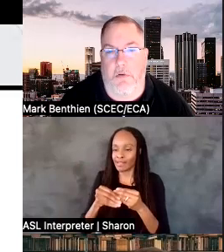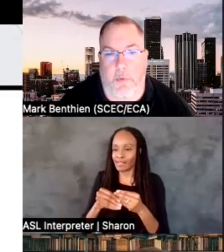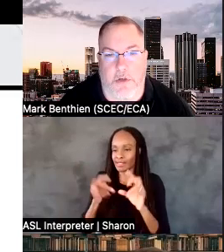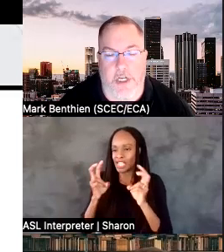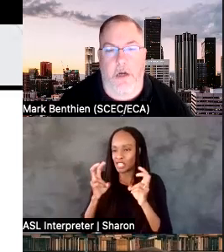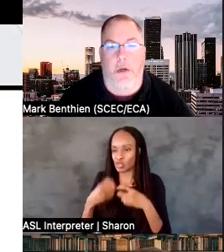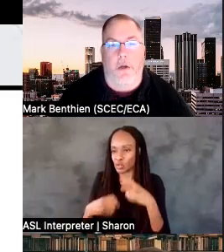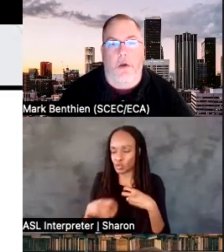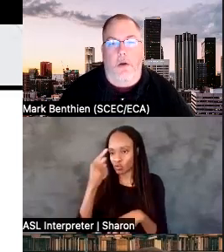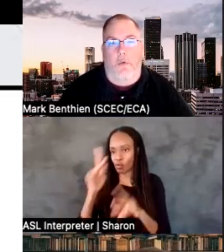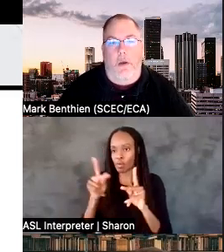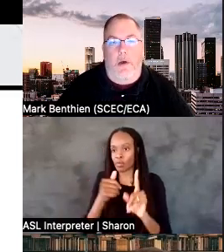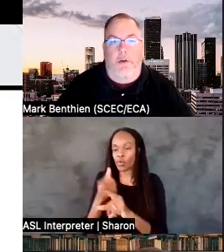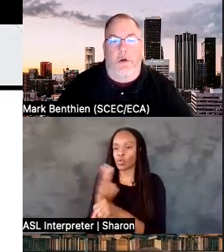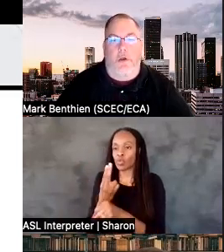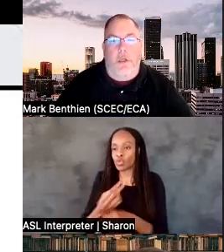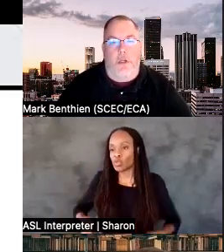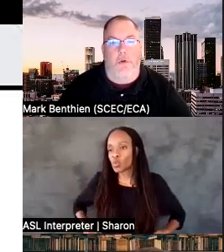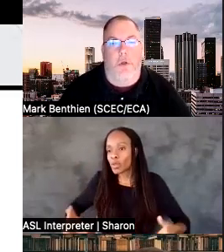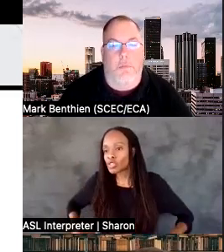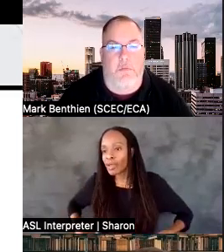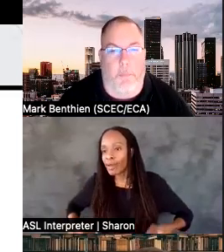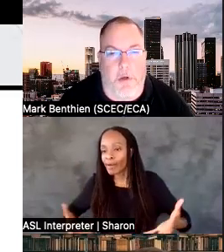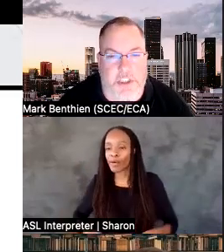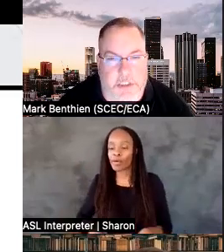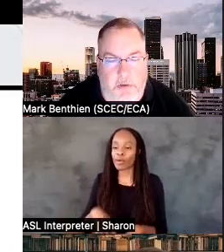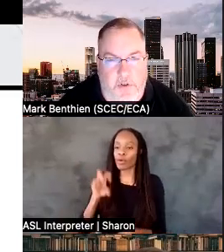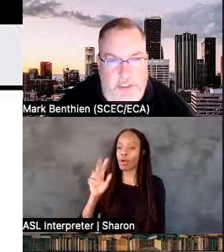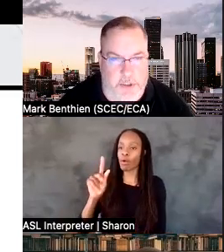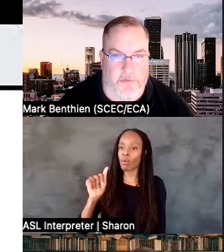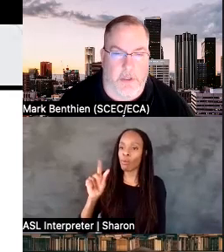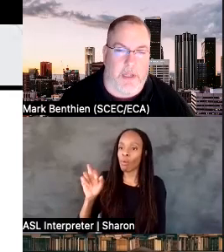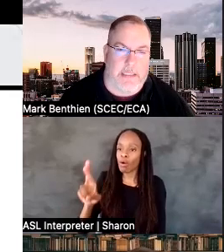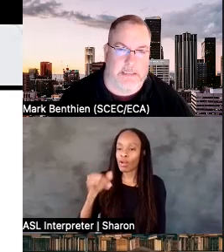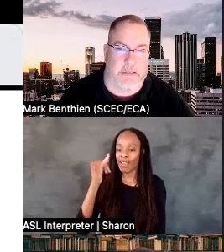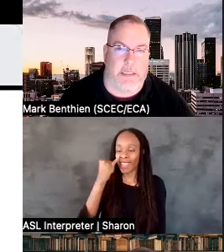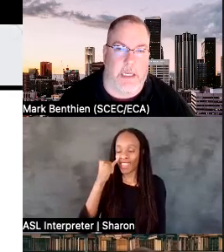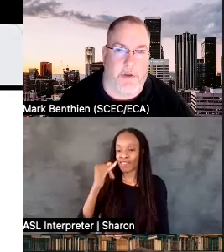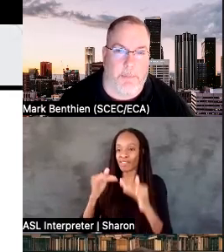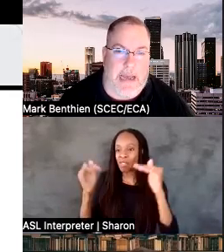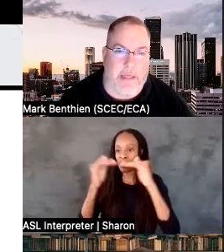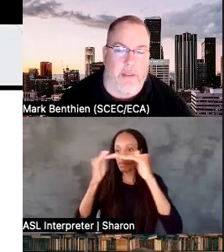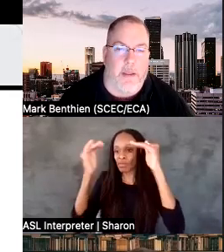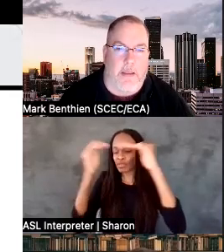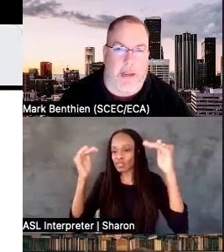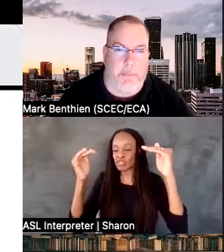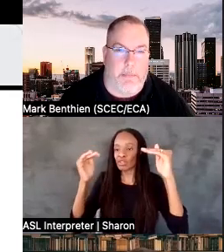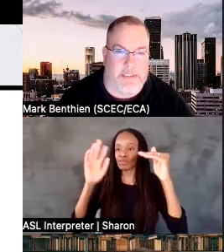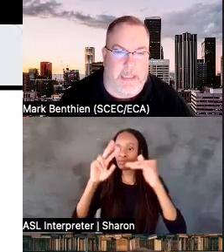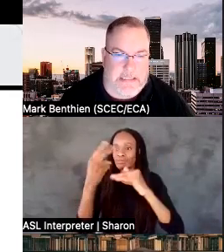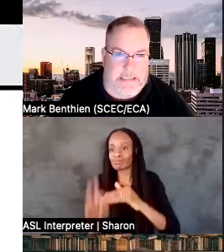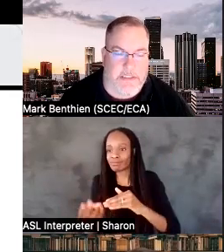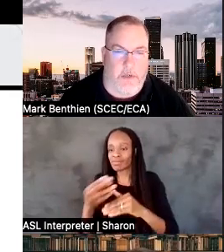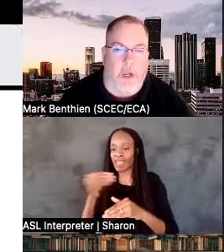may use a wheelchair or a walker, or who, if the bookshelf falls over and blocks their path, they may not be